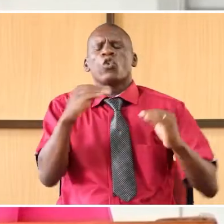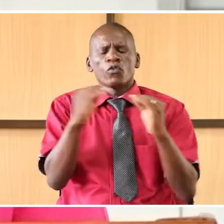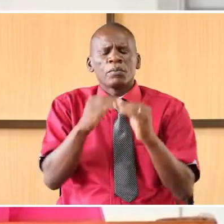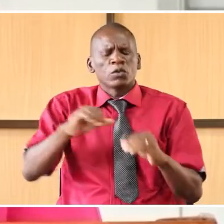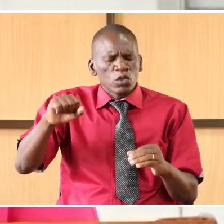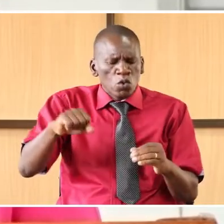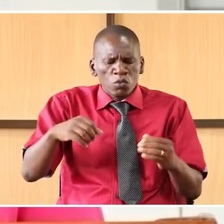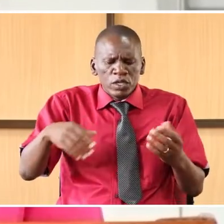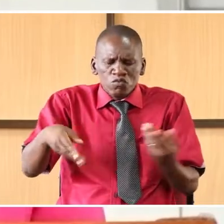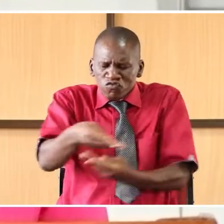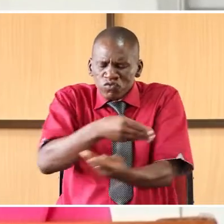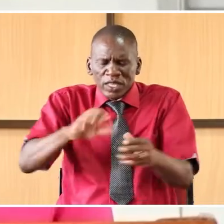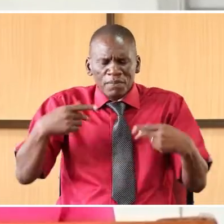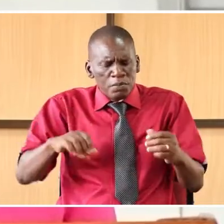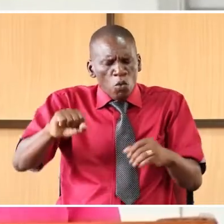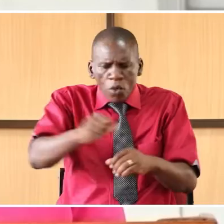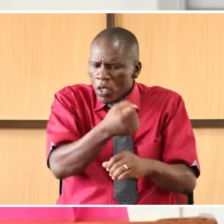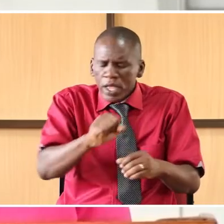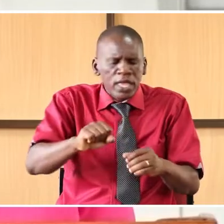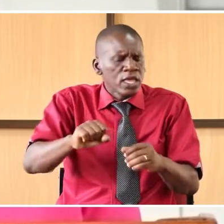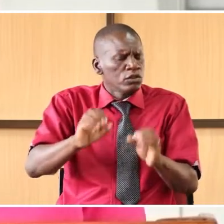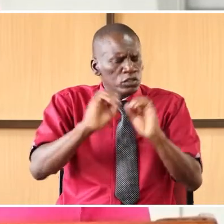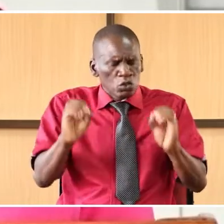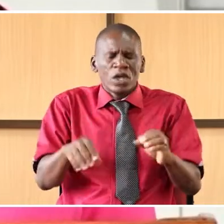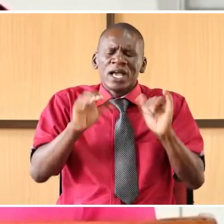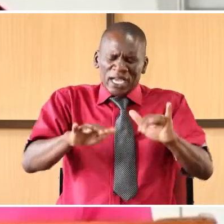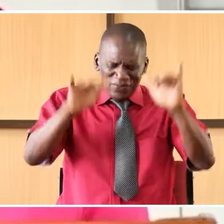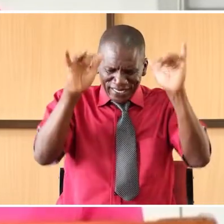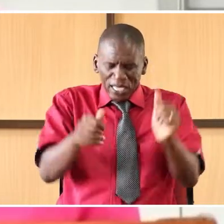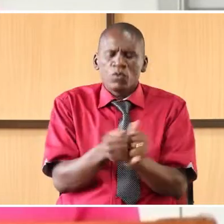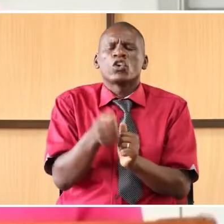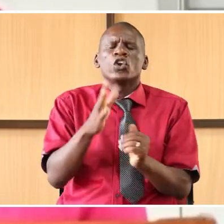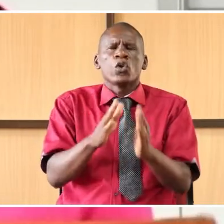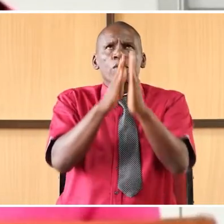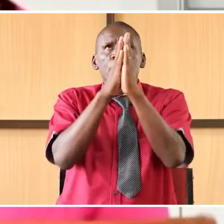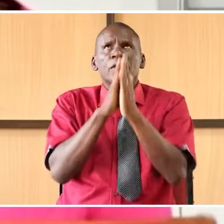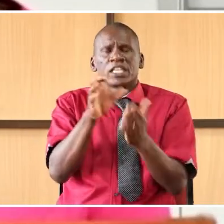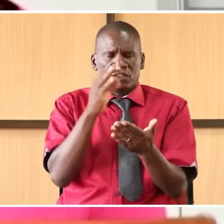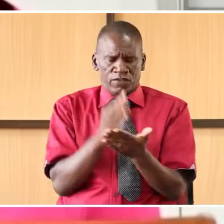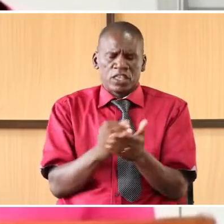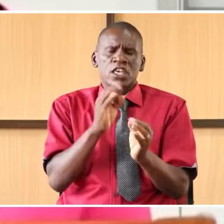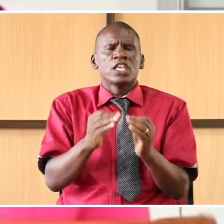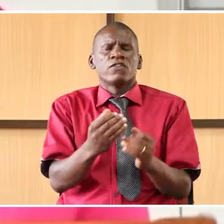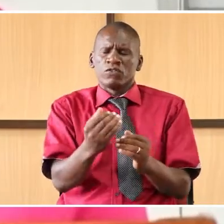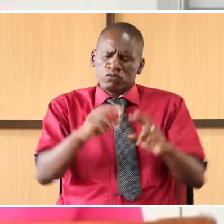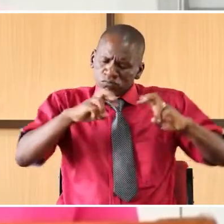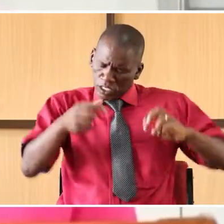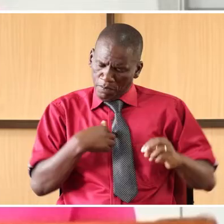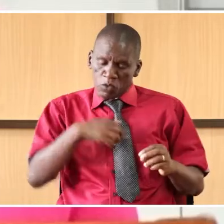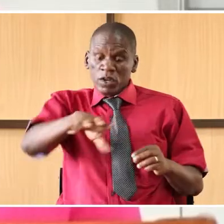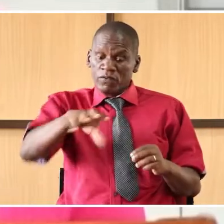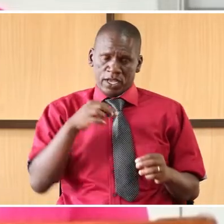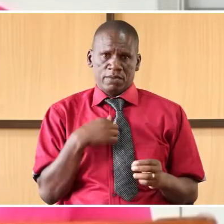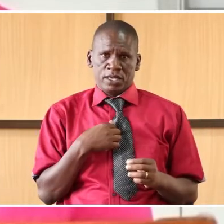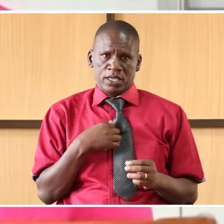don't mix with the others. Can we spend time with God? Can we seek his face? The Bible says, if you seek me, you will